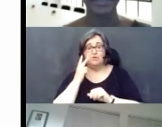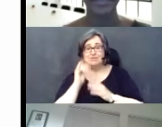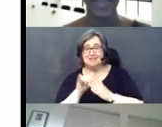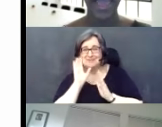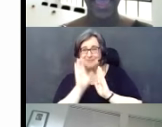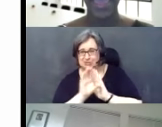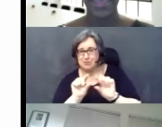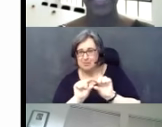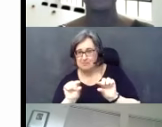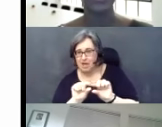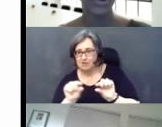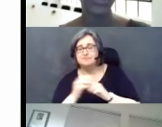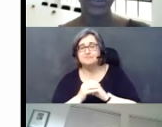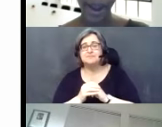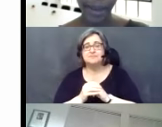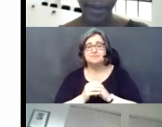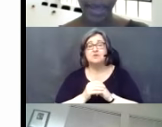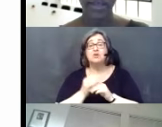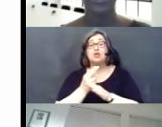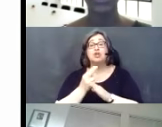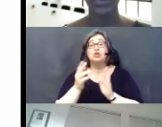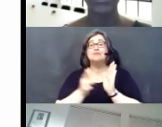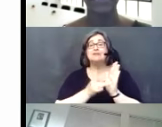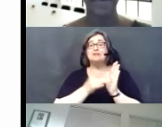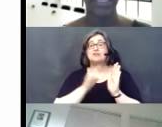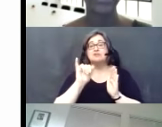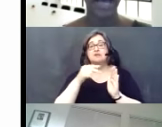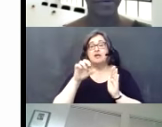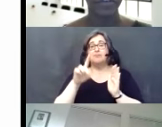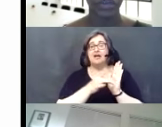picture. And if you join using your iPad, the controls